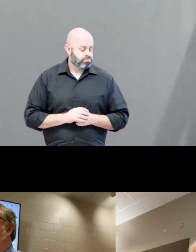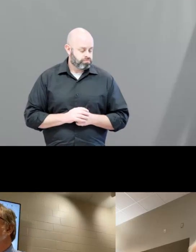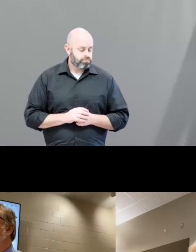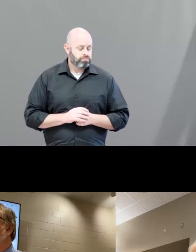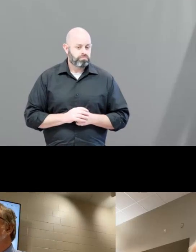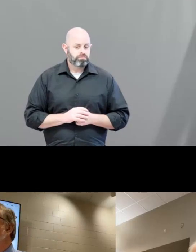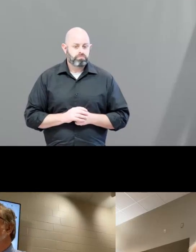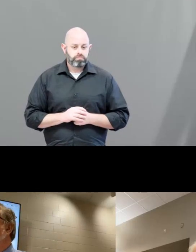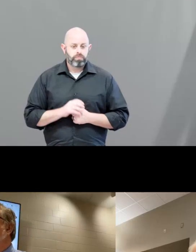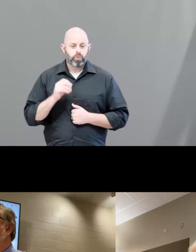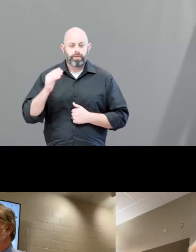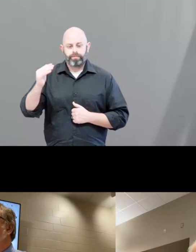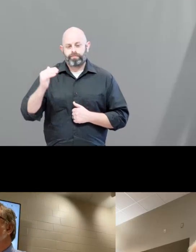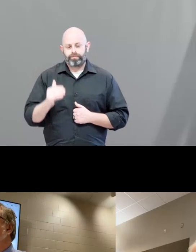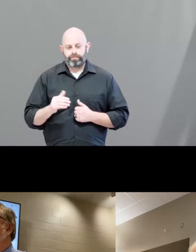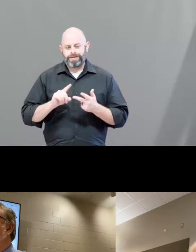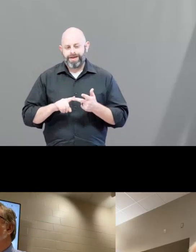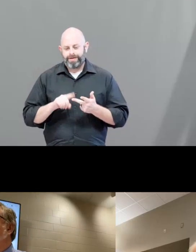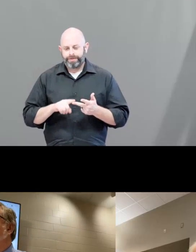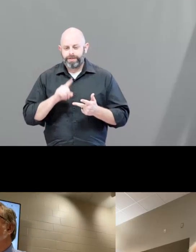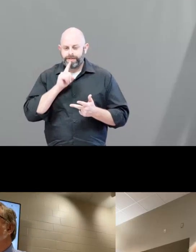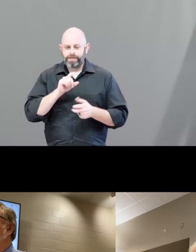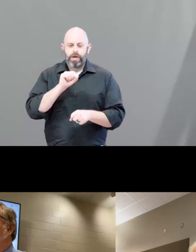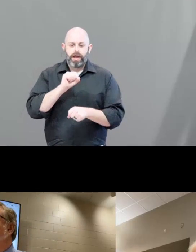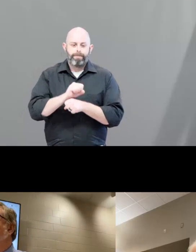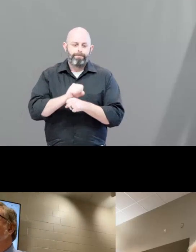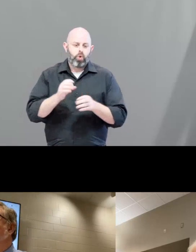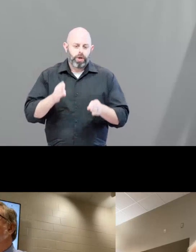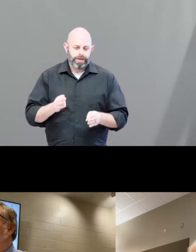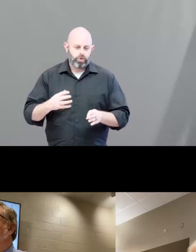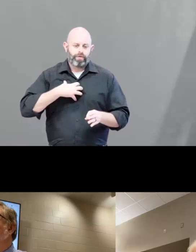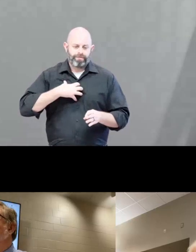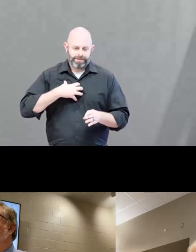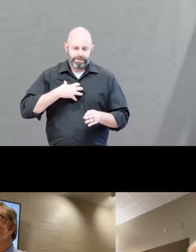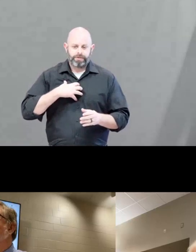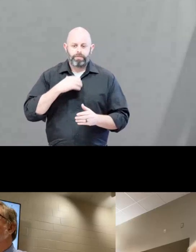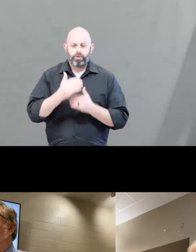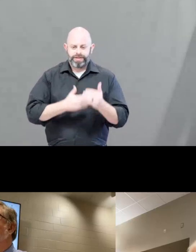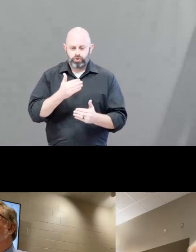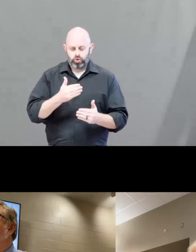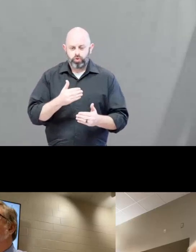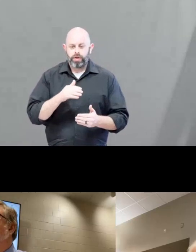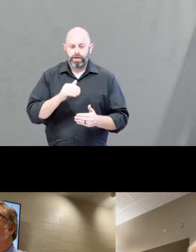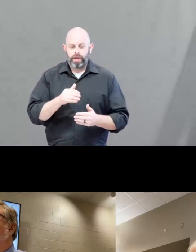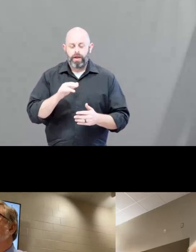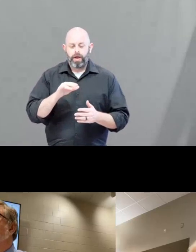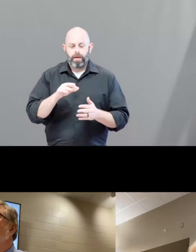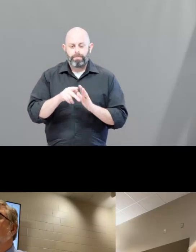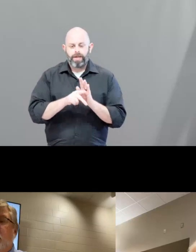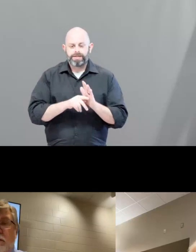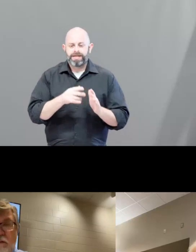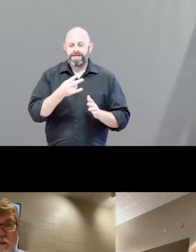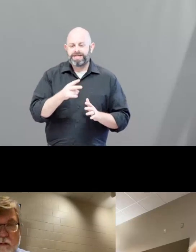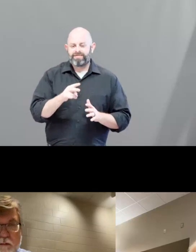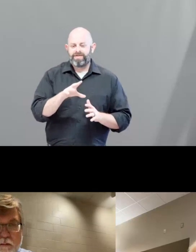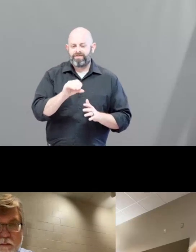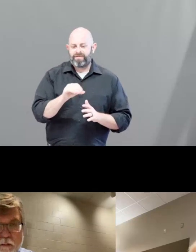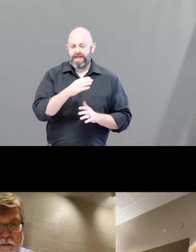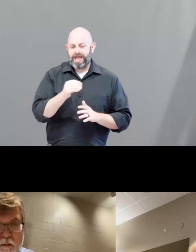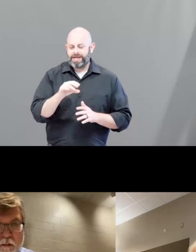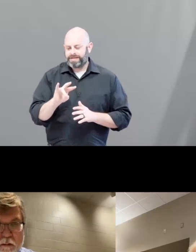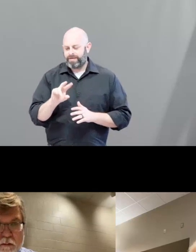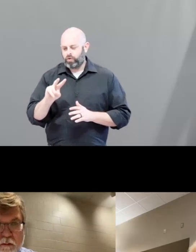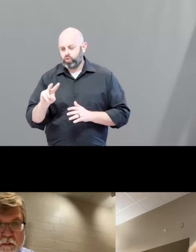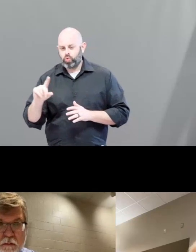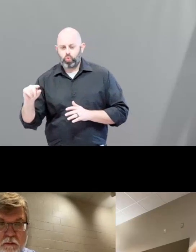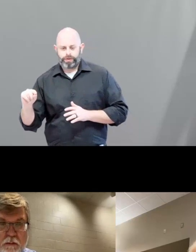Okay, and so the next one is employee grievance procedures, and this policy is 1750 and